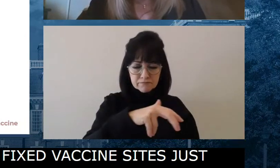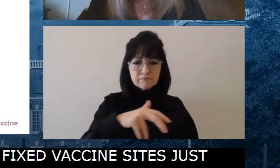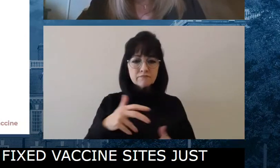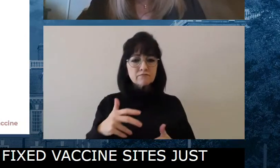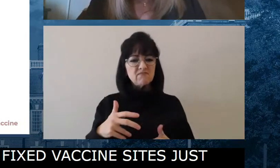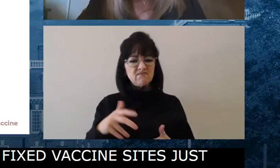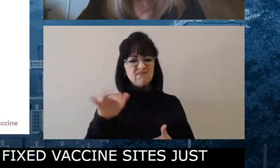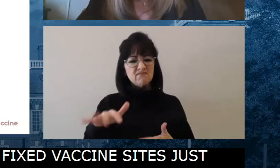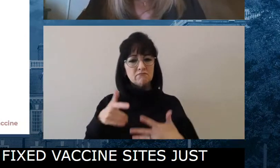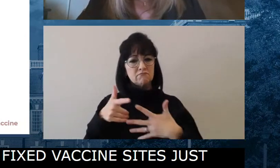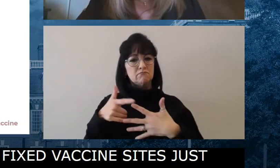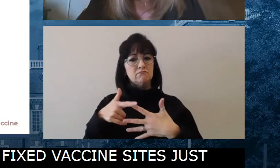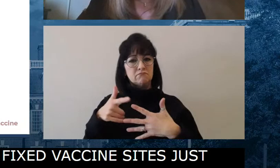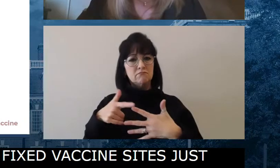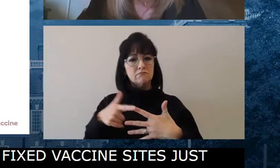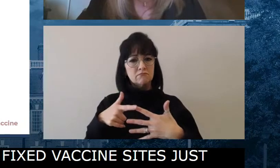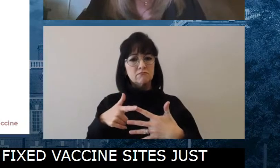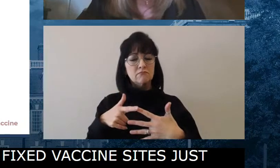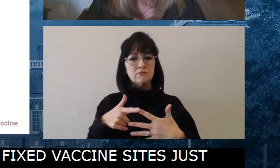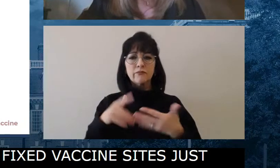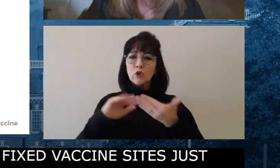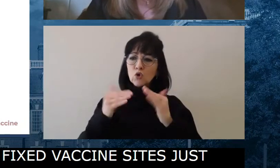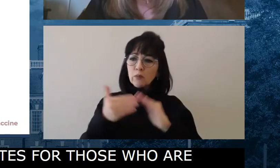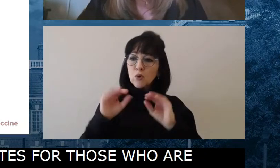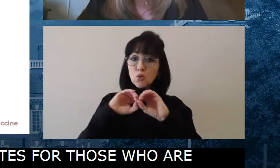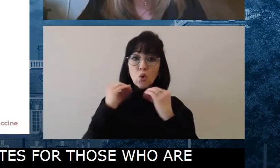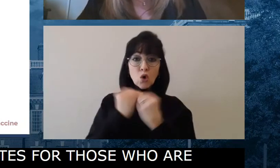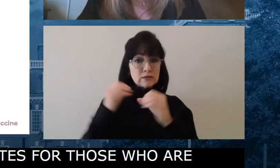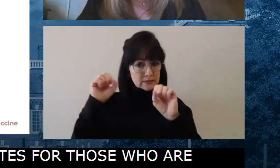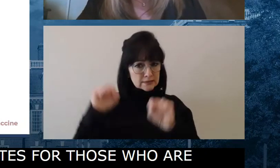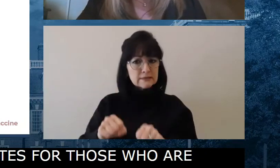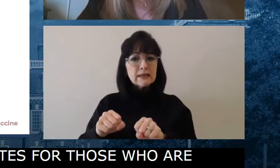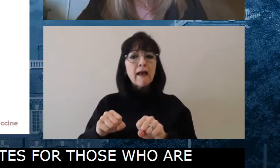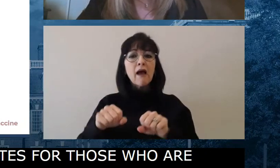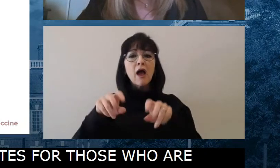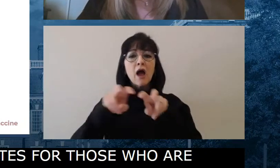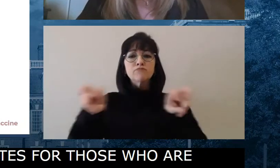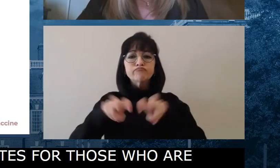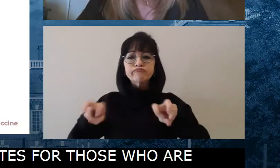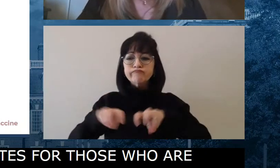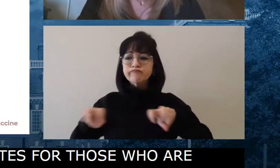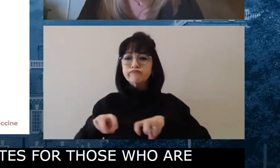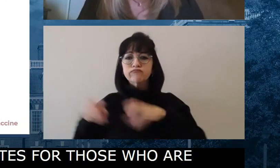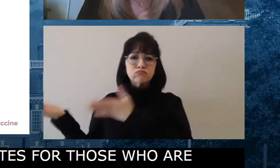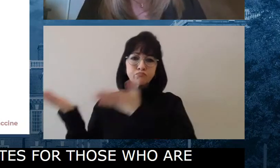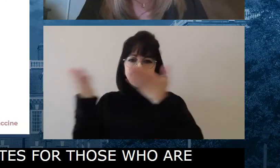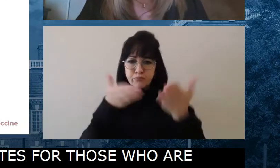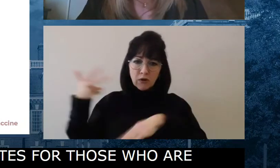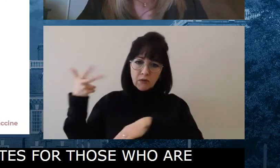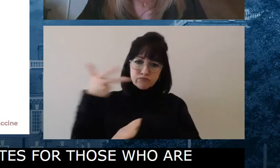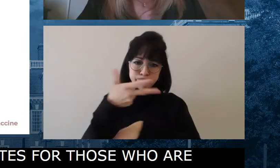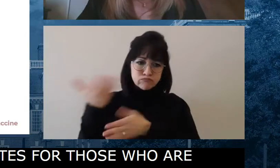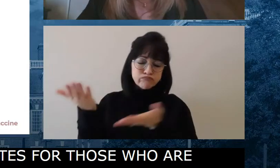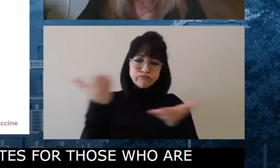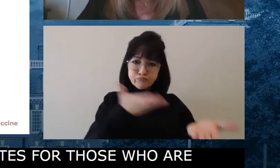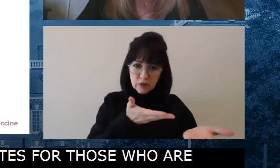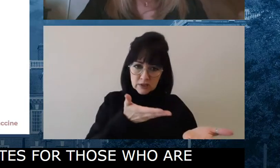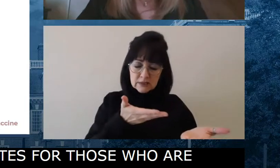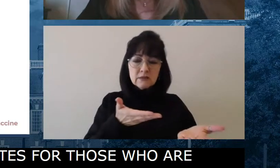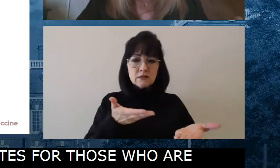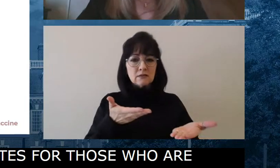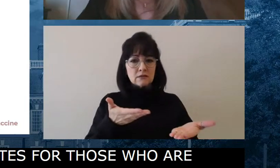also possibly community organizations and community centers. We have previously mentioned as